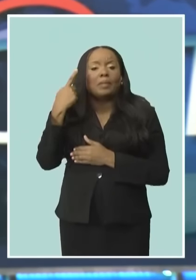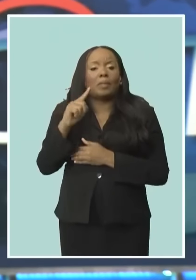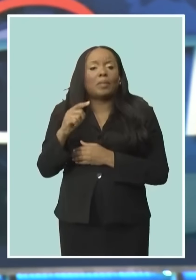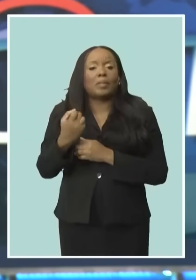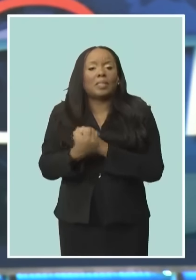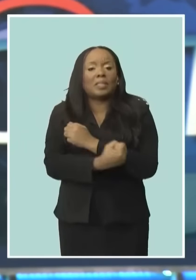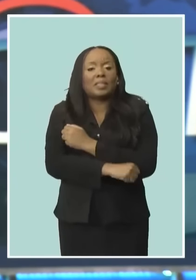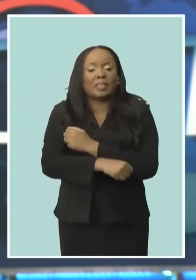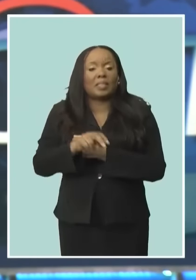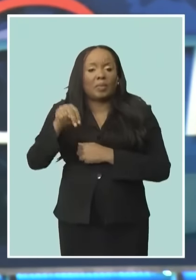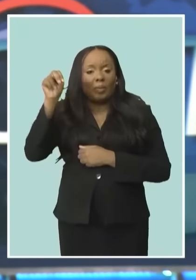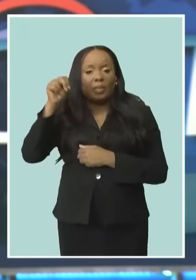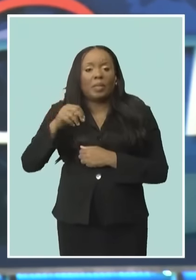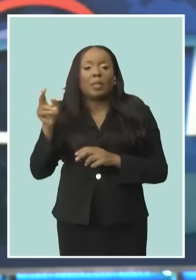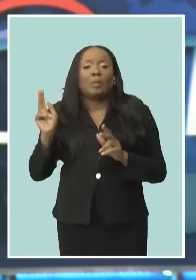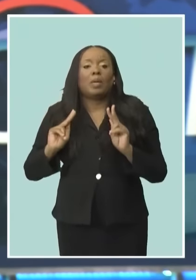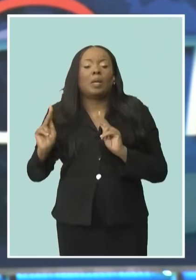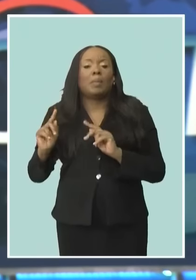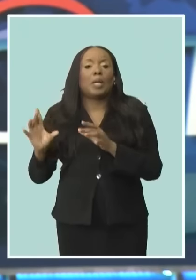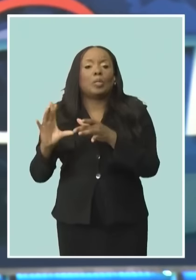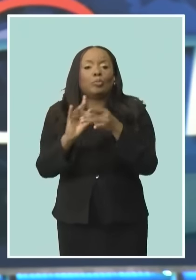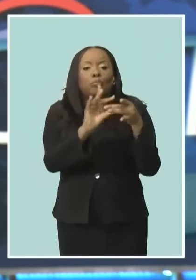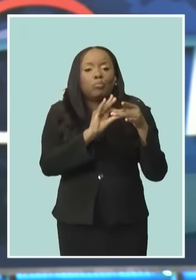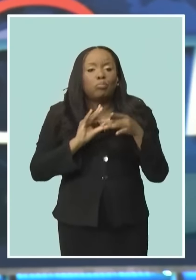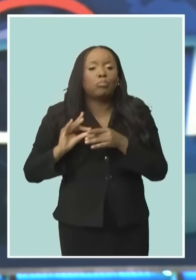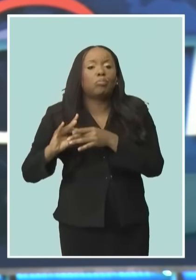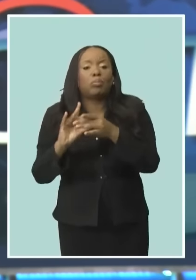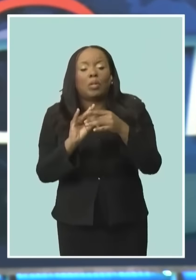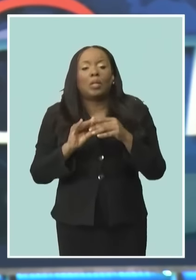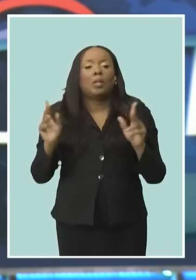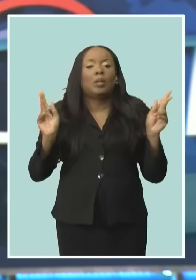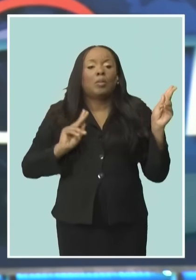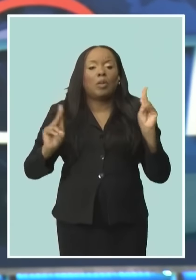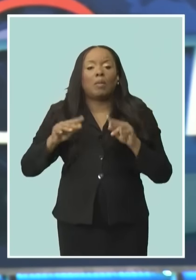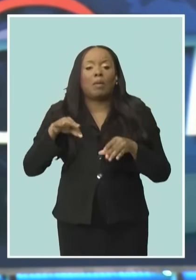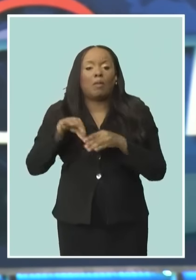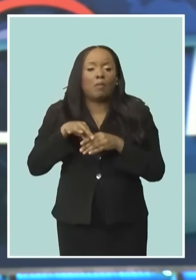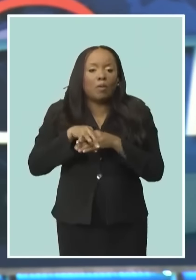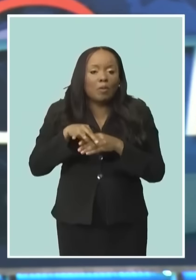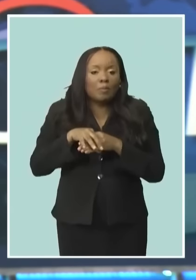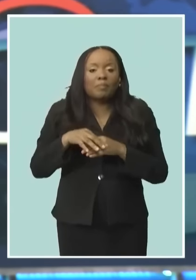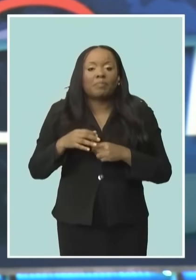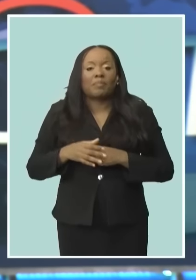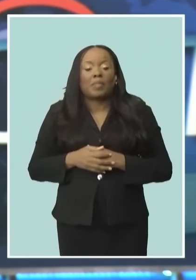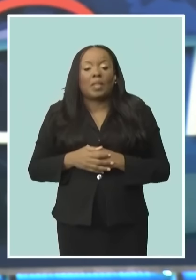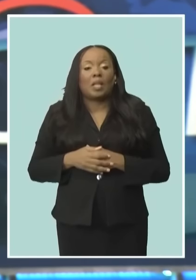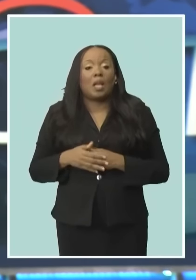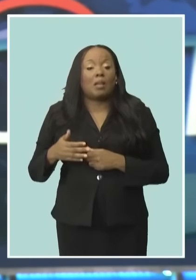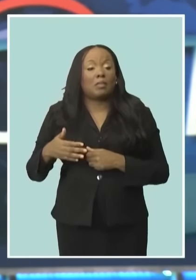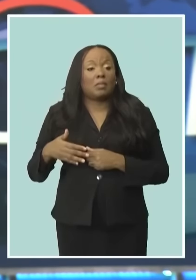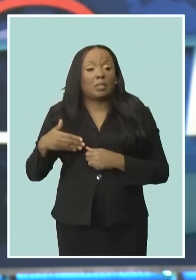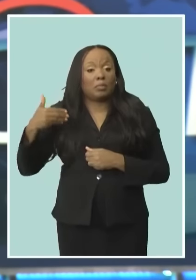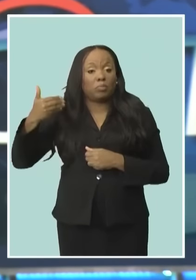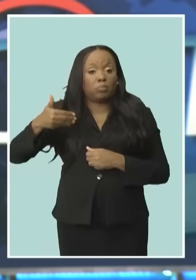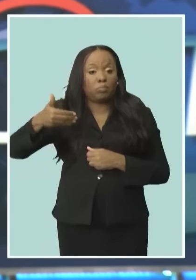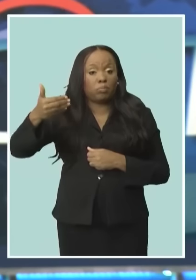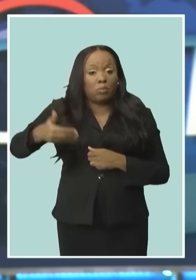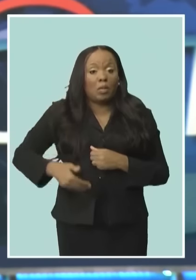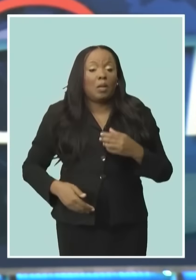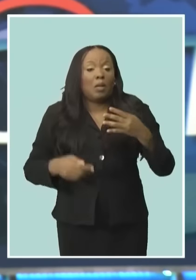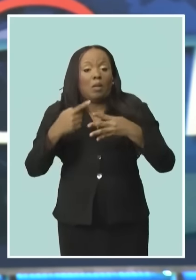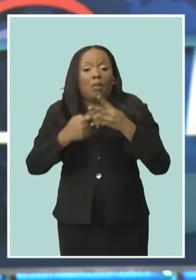northern parishes were abuzz with activity earlier today as constituents came out to cast their votes. And as the day wore on, the four candidates